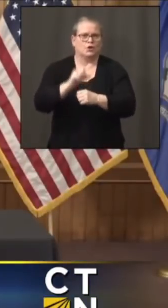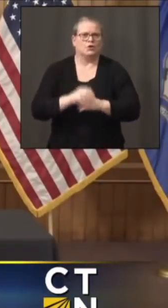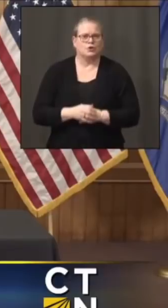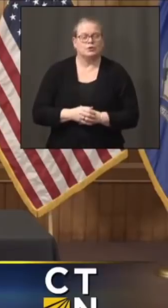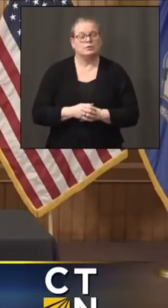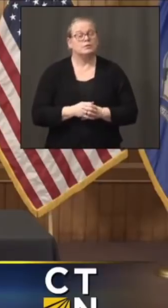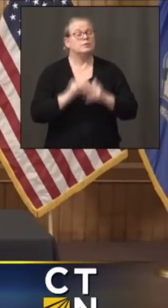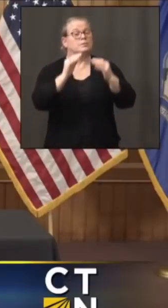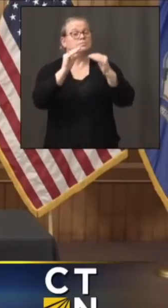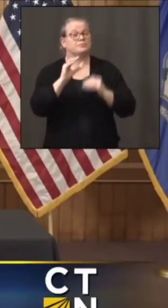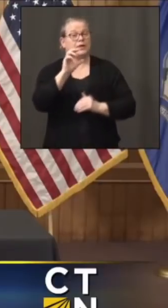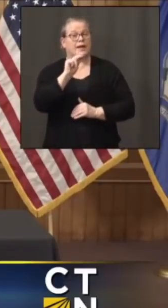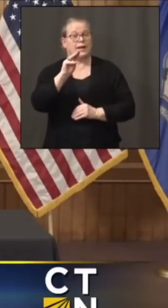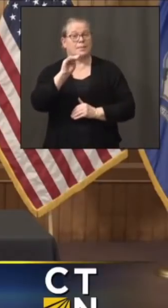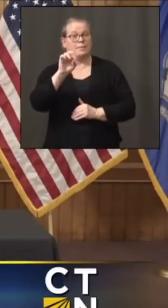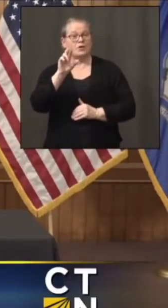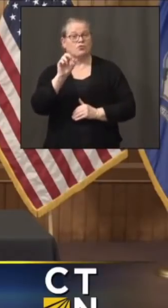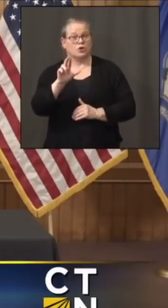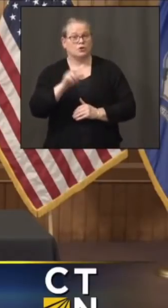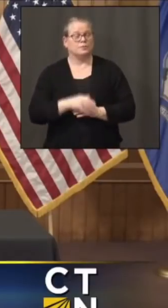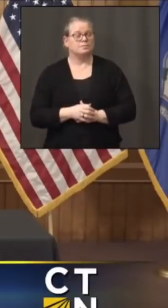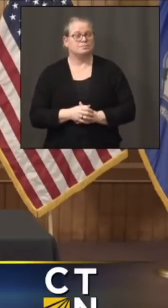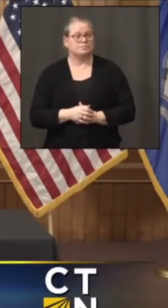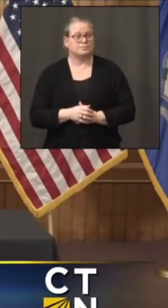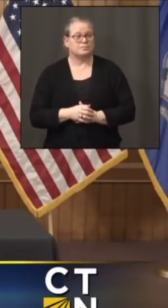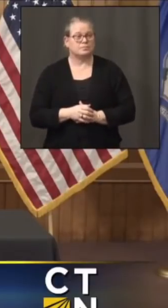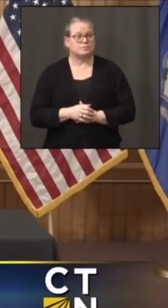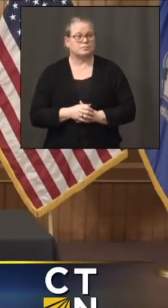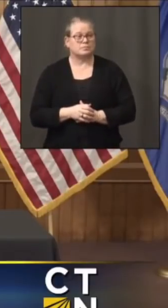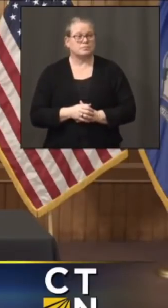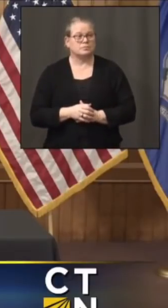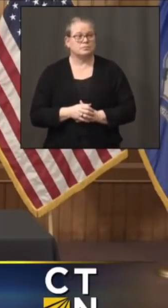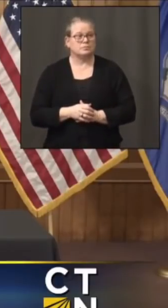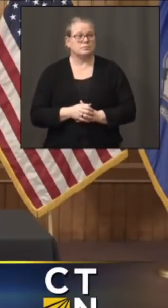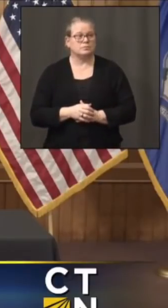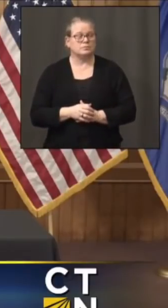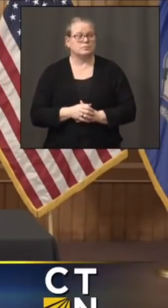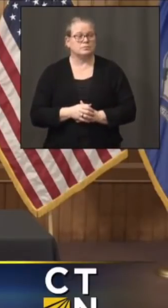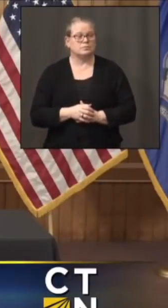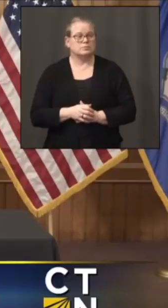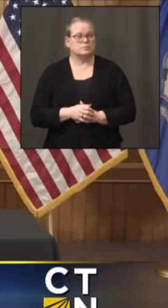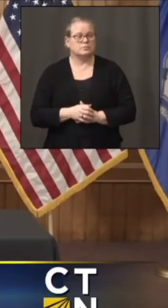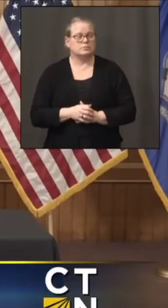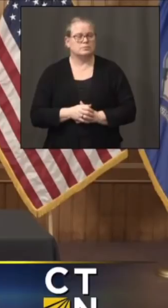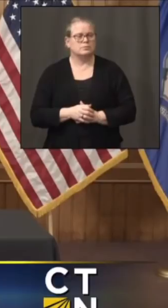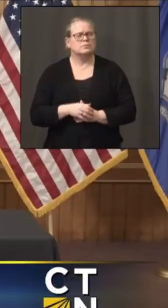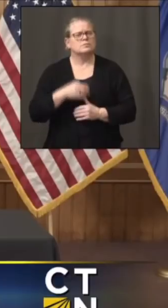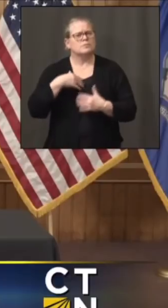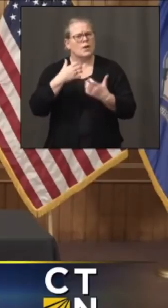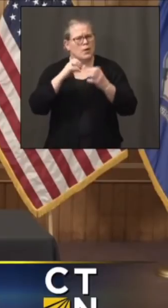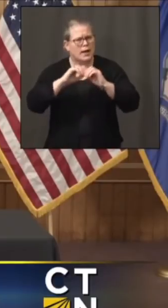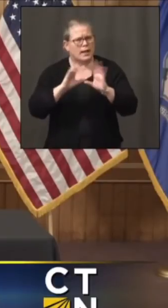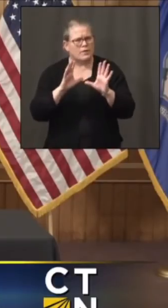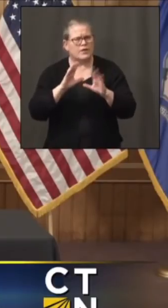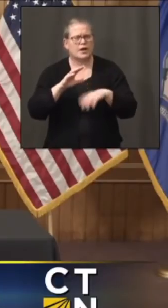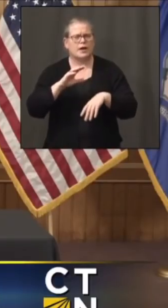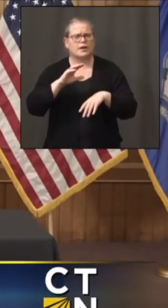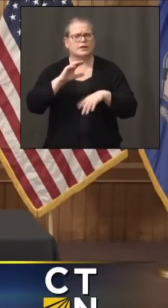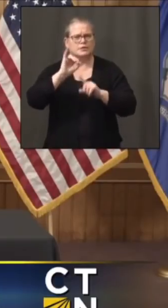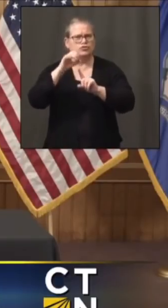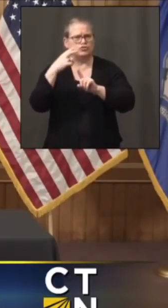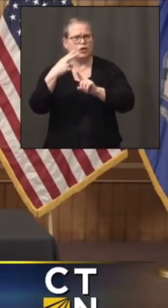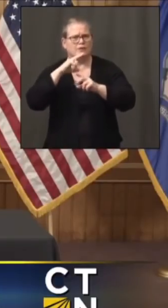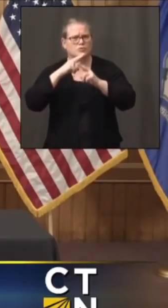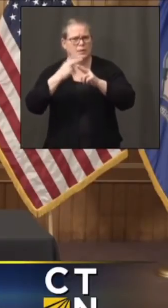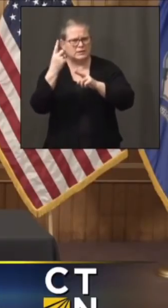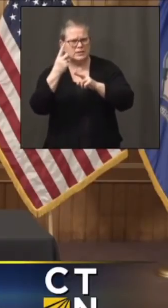Thanks, Max. I just wanted to confirm or clarify, rather, something Josh had mentioned, and then I had a question for